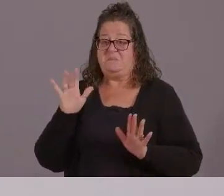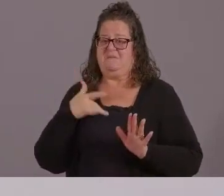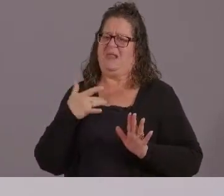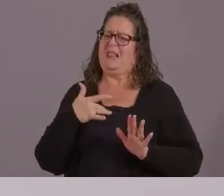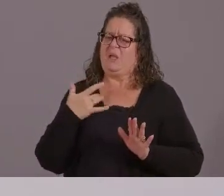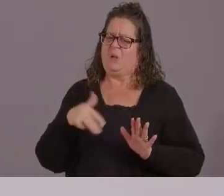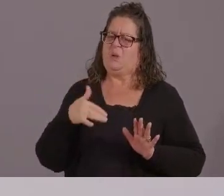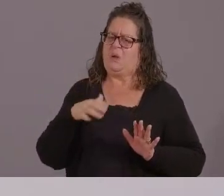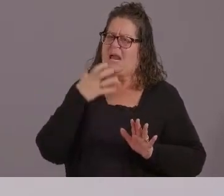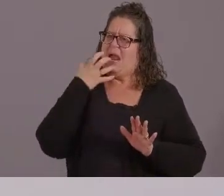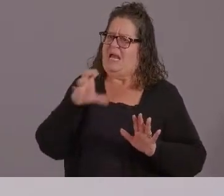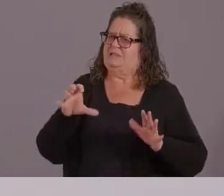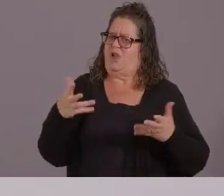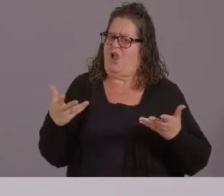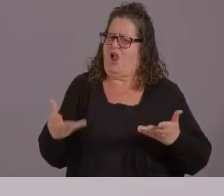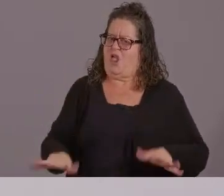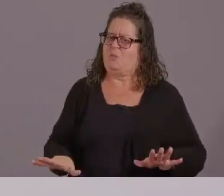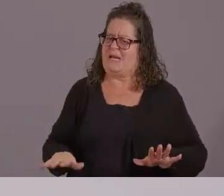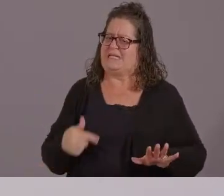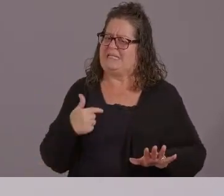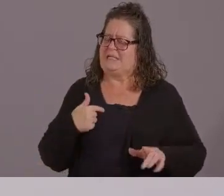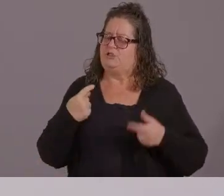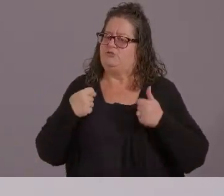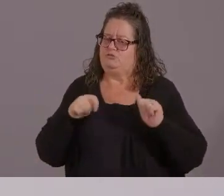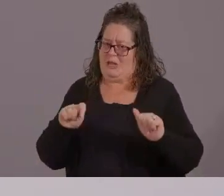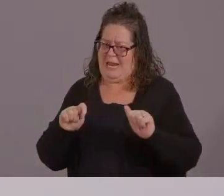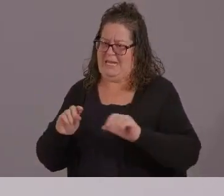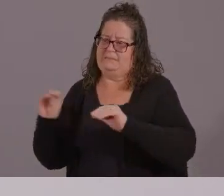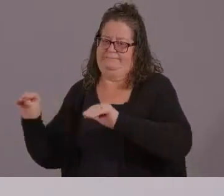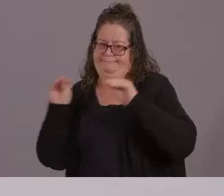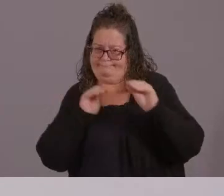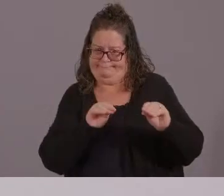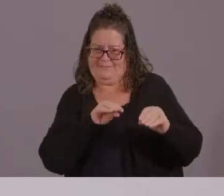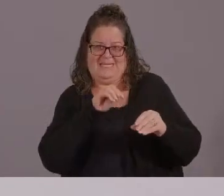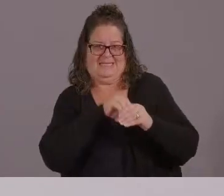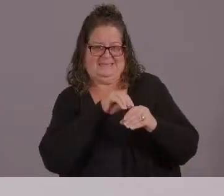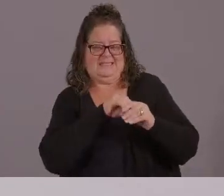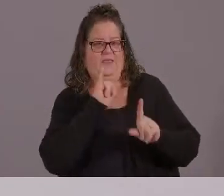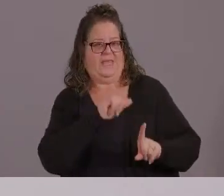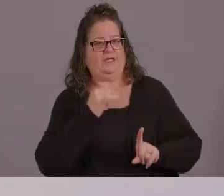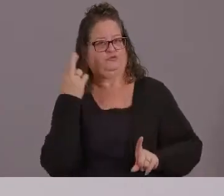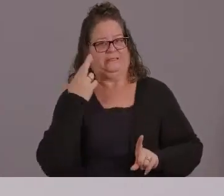move that just because of that reason. Thank you. You're welcome.